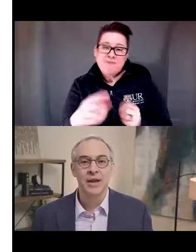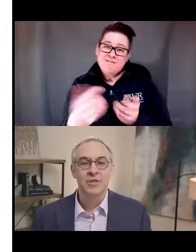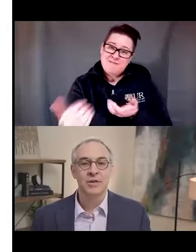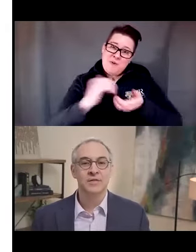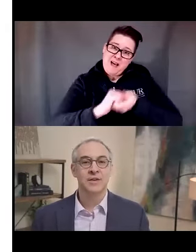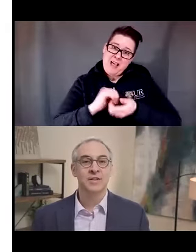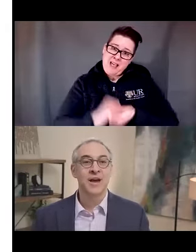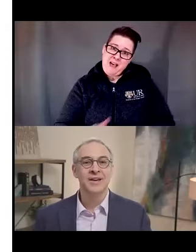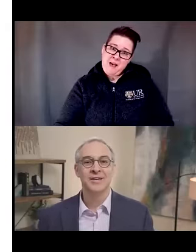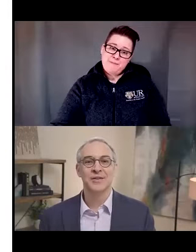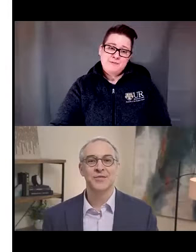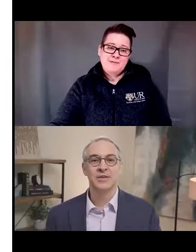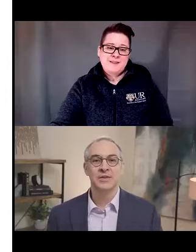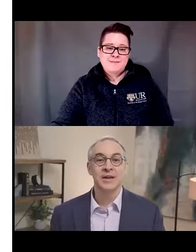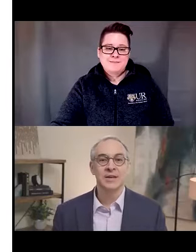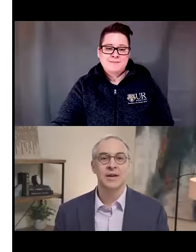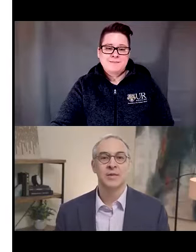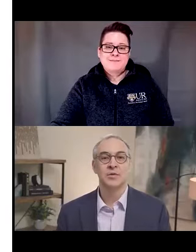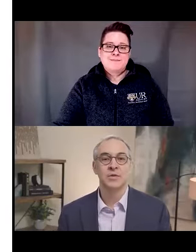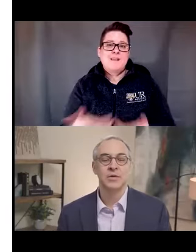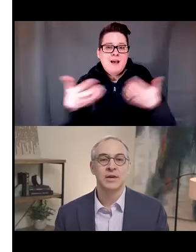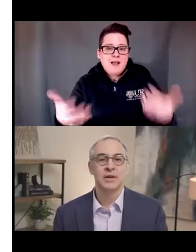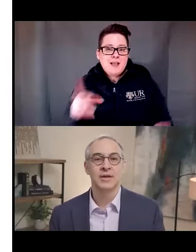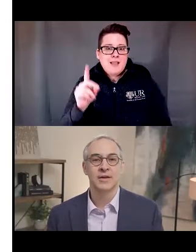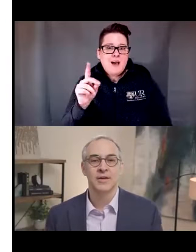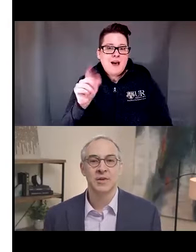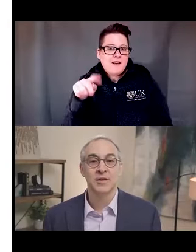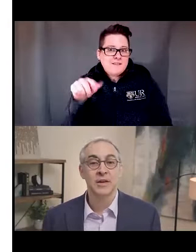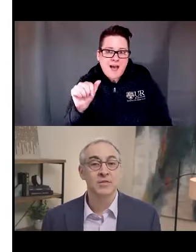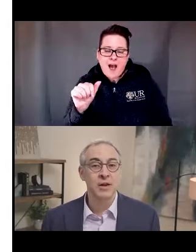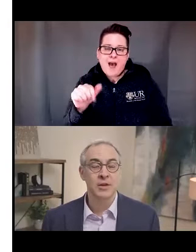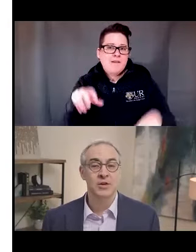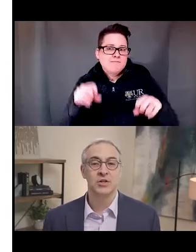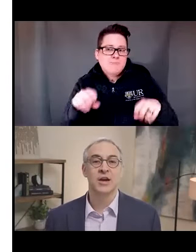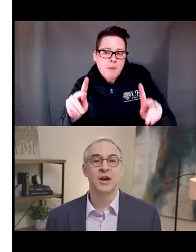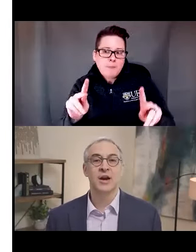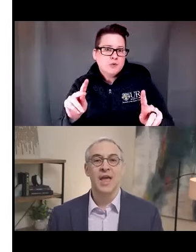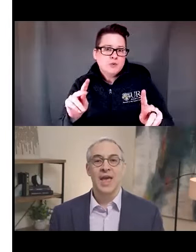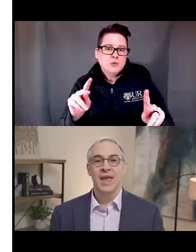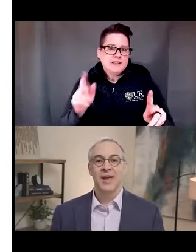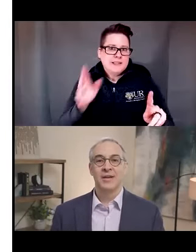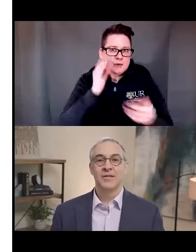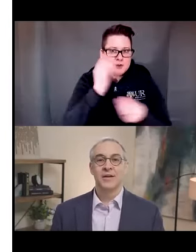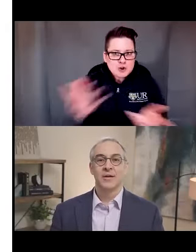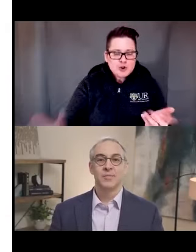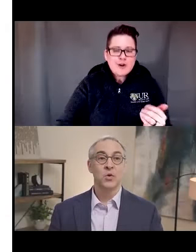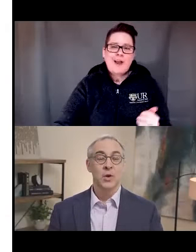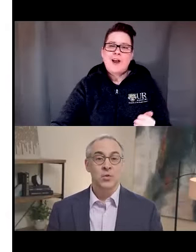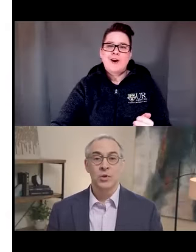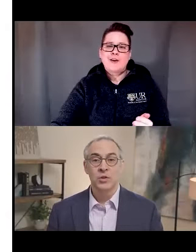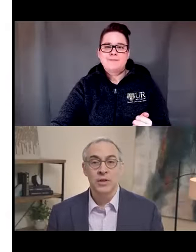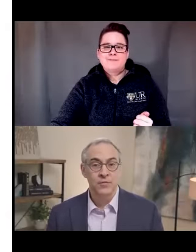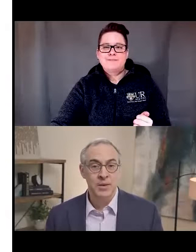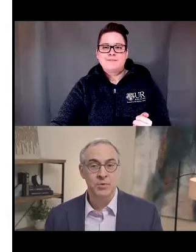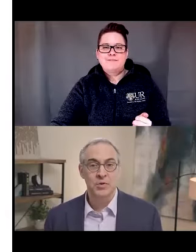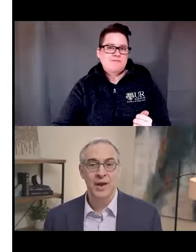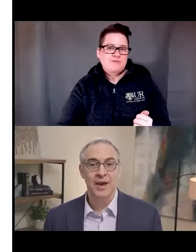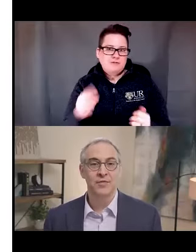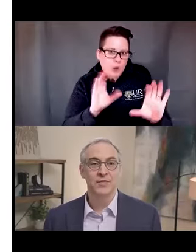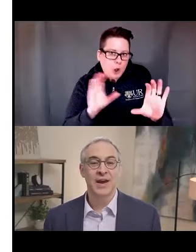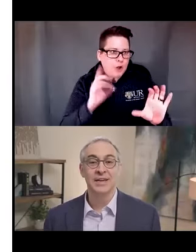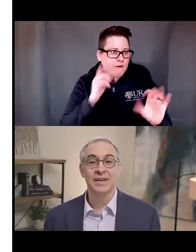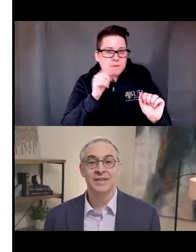collaborate. There is a lot of data and opportunity in the things that I'm going to share. And so really looking for people